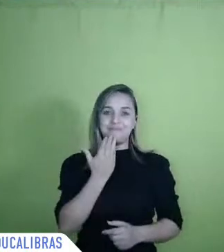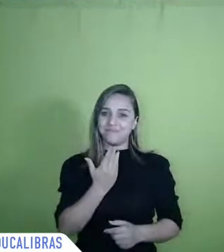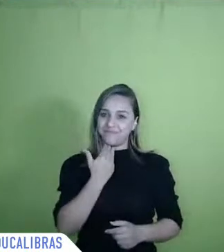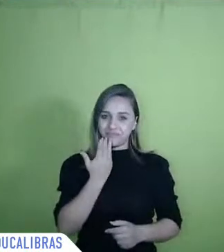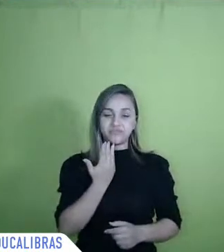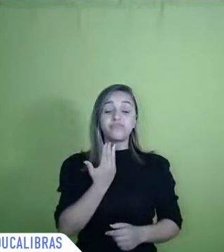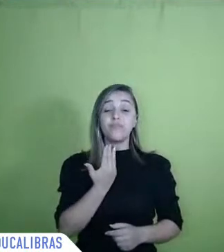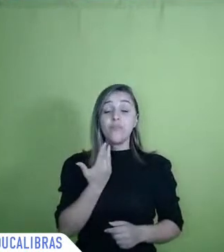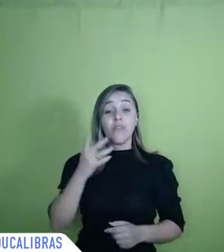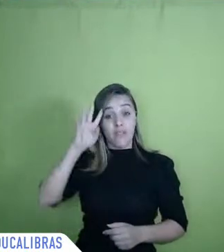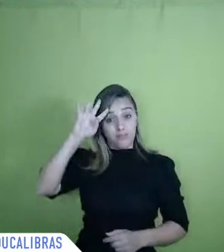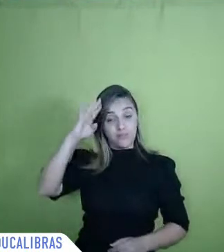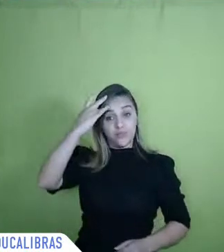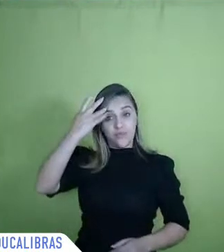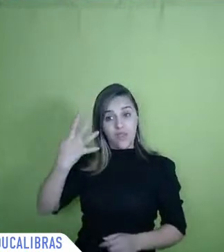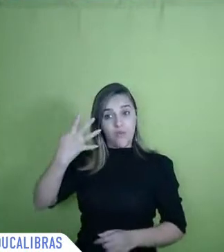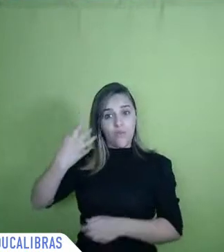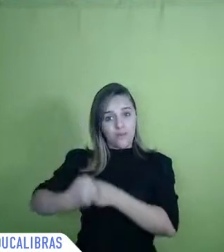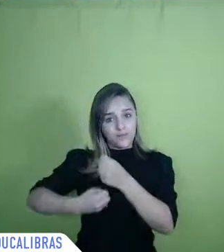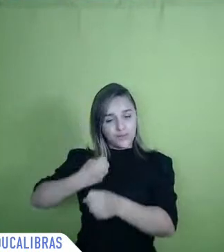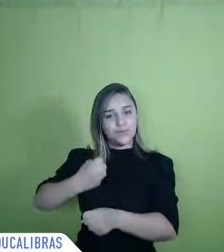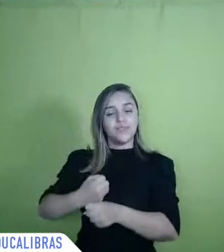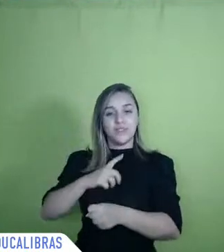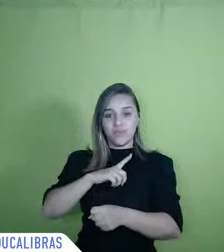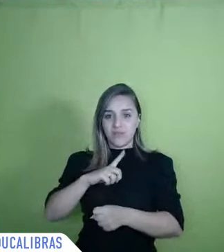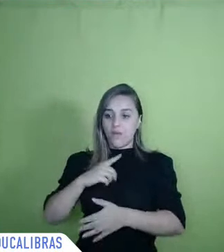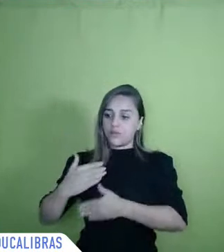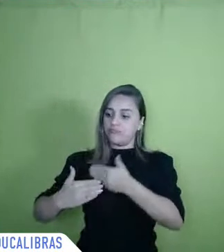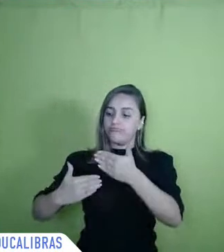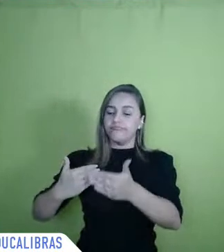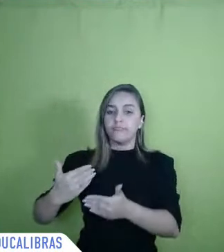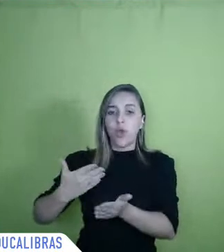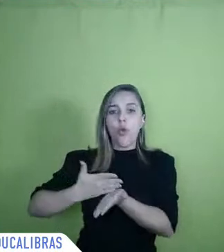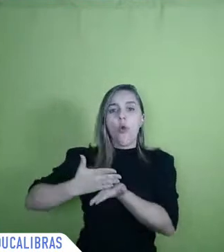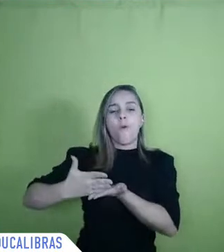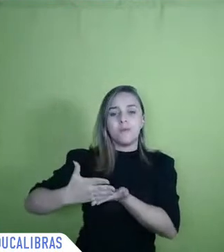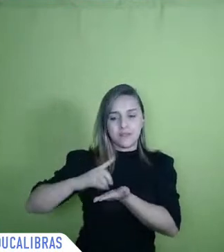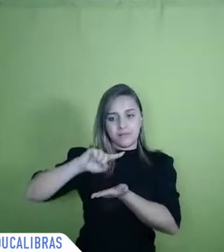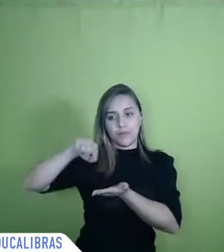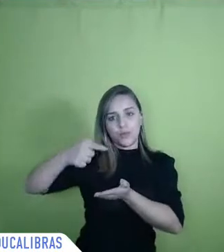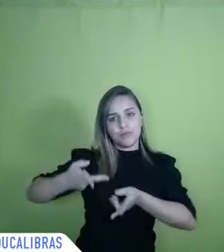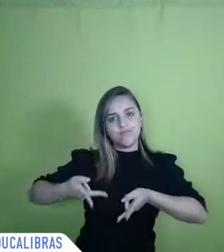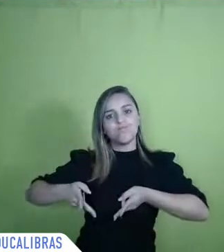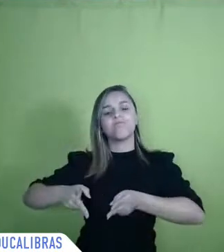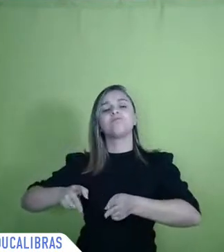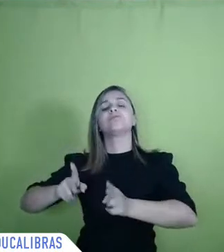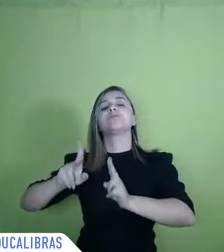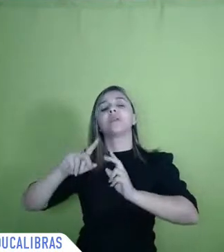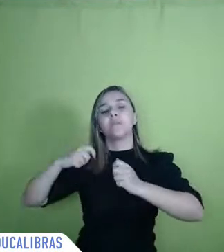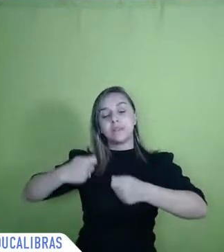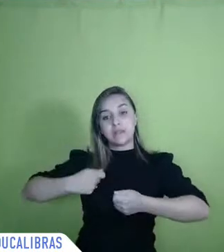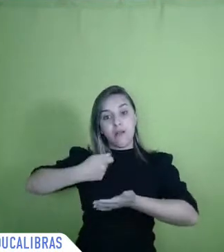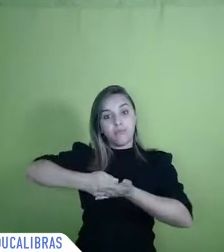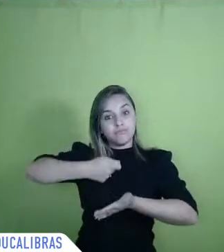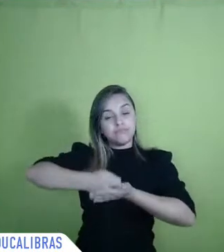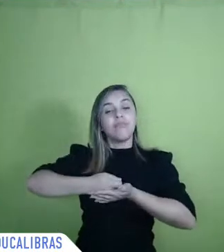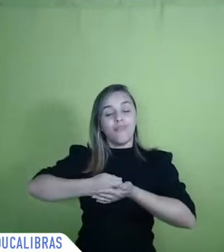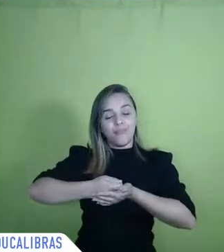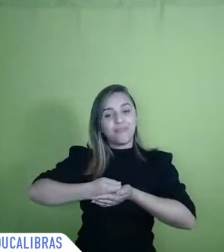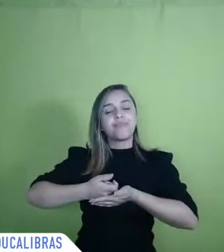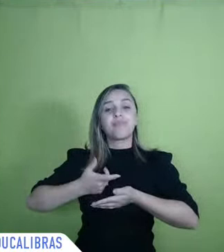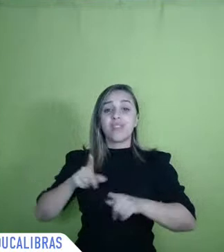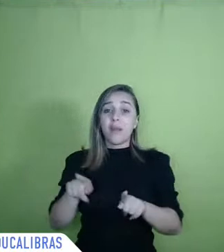the inequality is an agenda that will not solve in 4 years, but you can create processes that can be